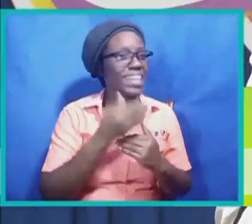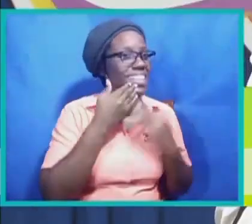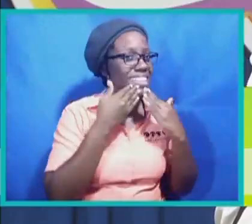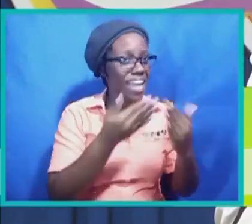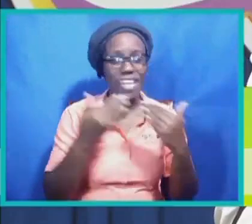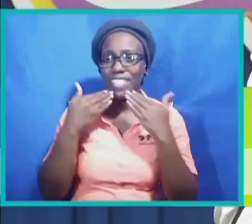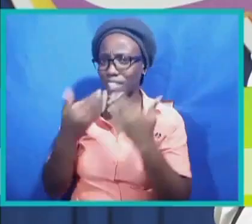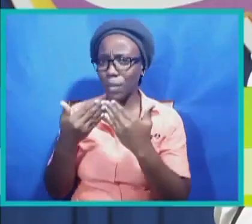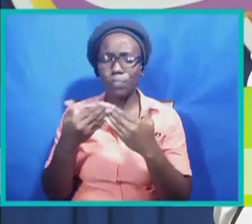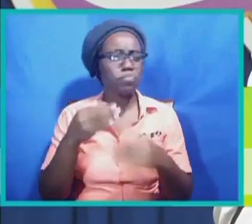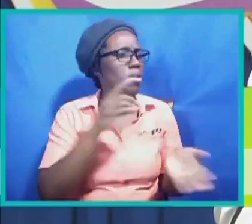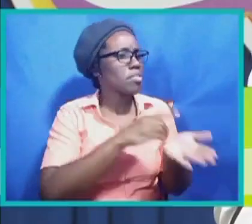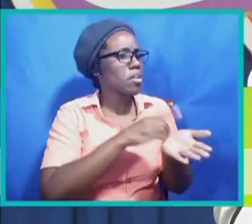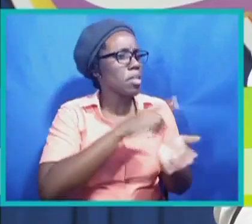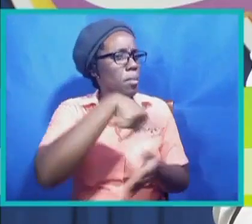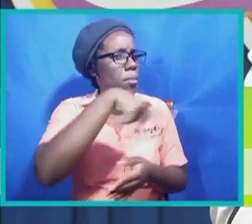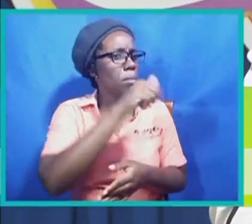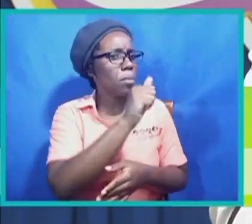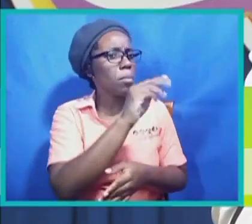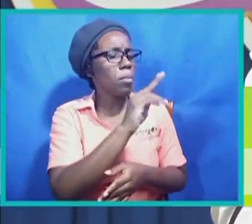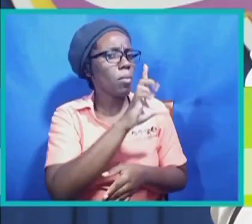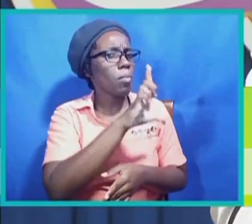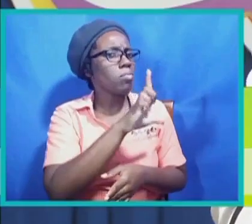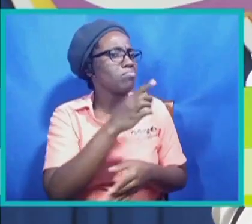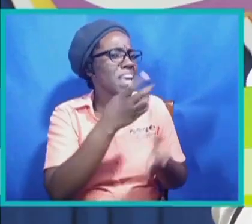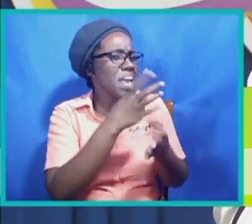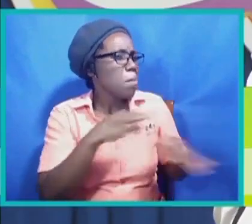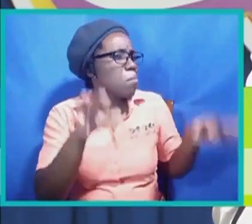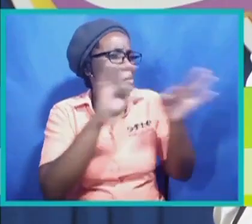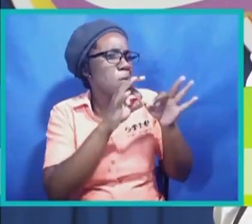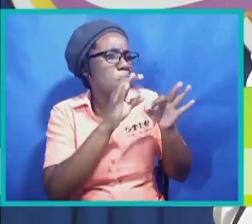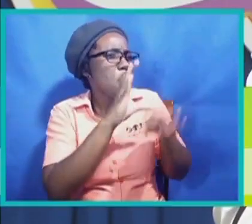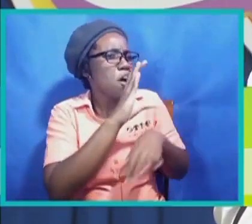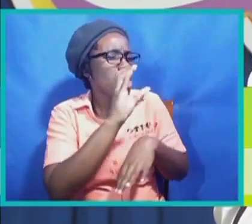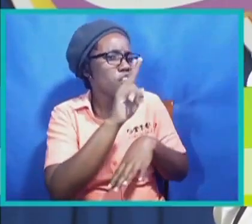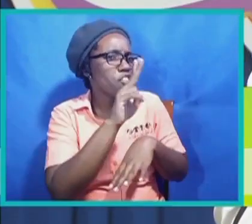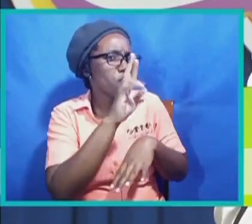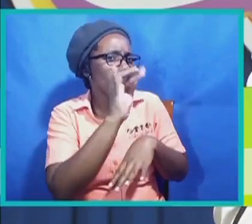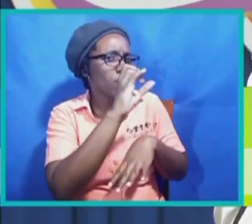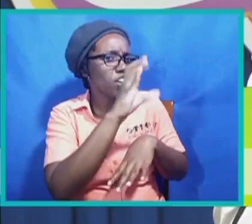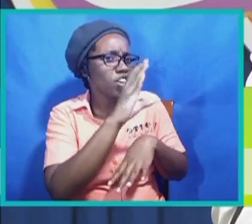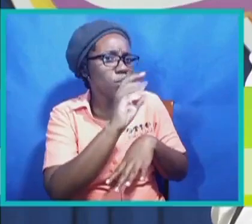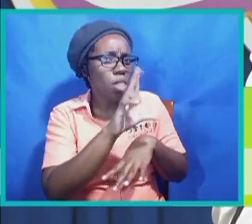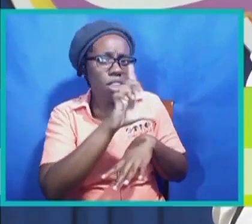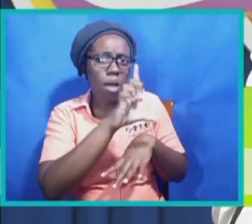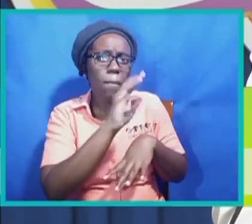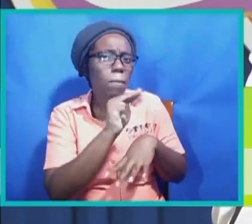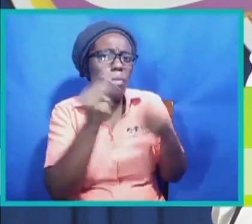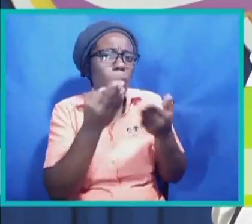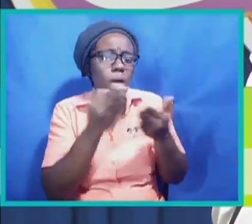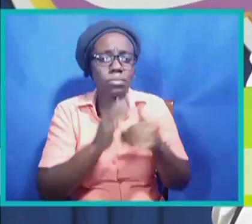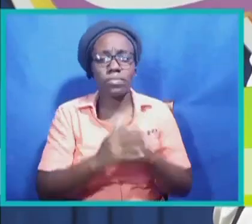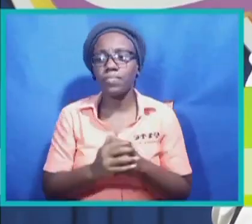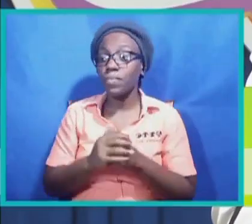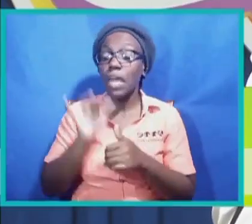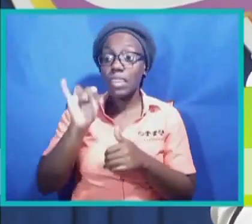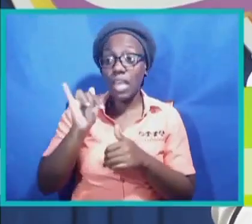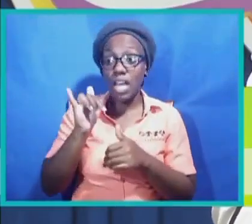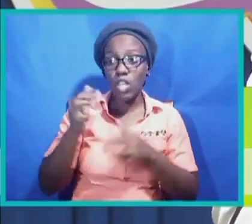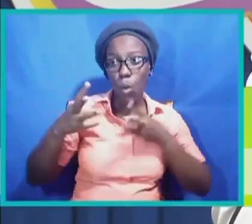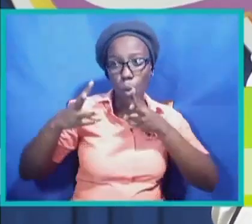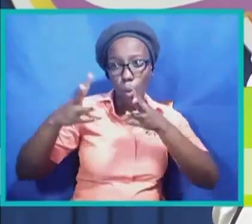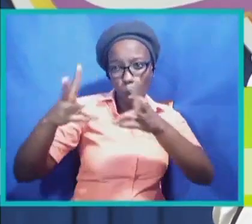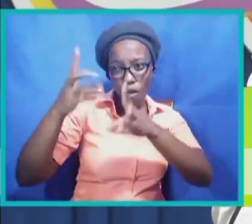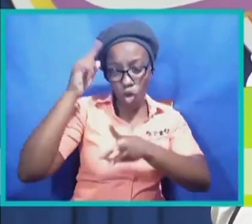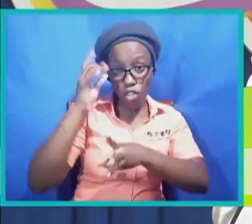importance of curriculum reform? Curriculum reform is the way we get to the future. It is a constant